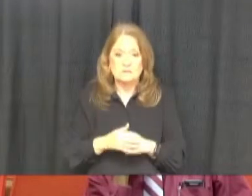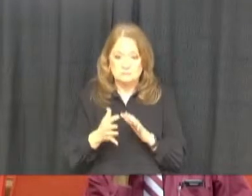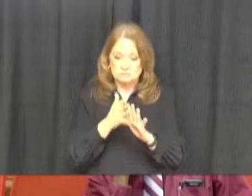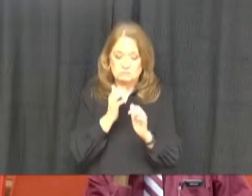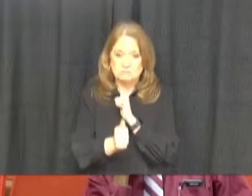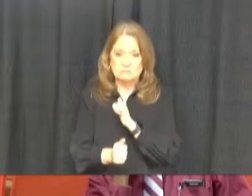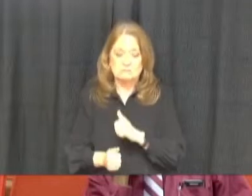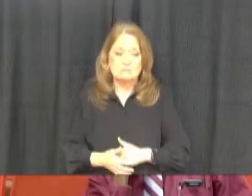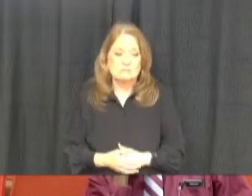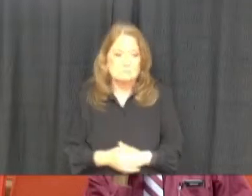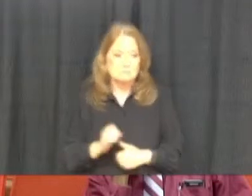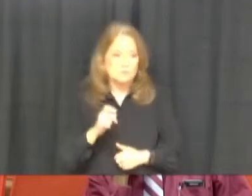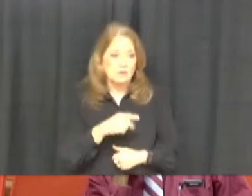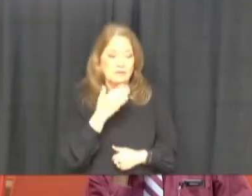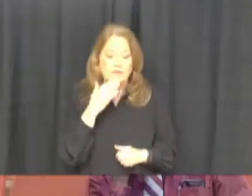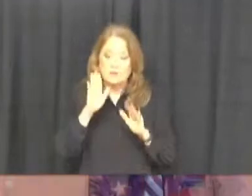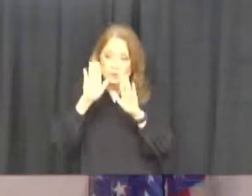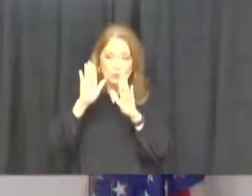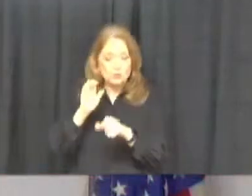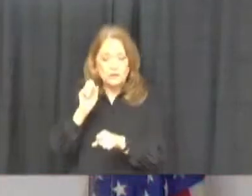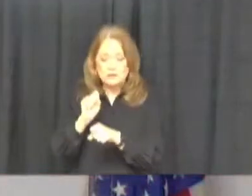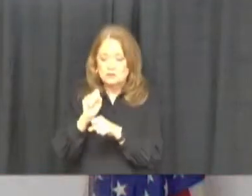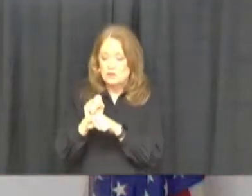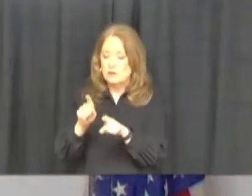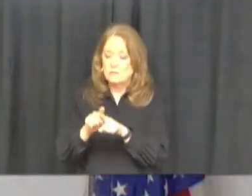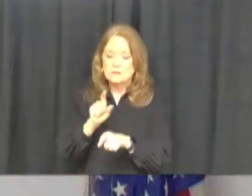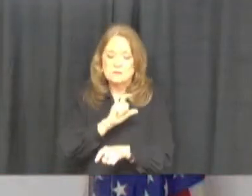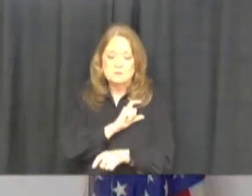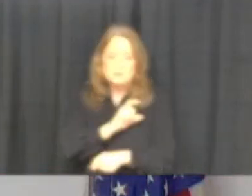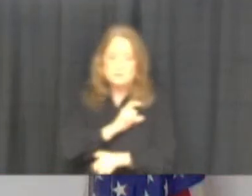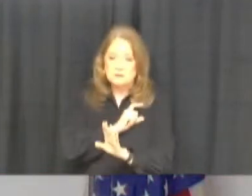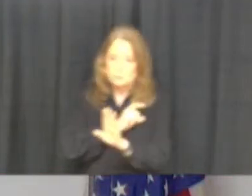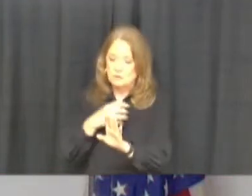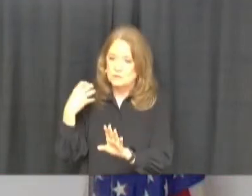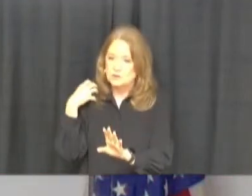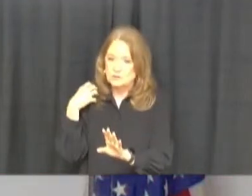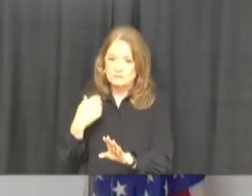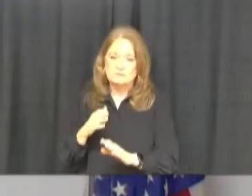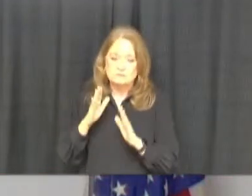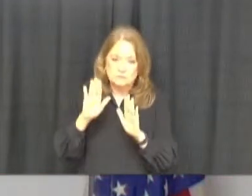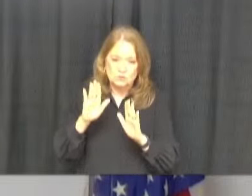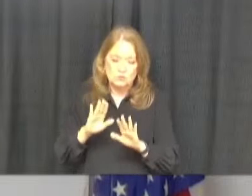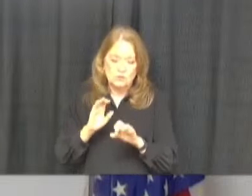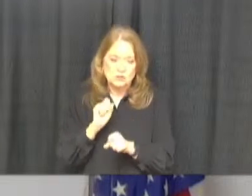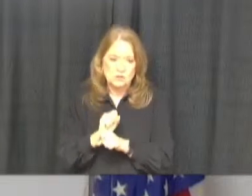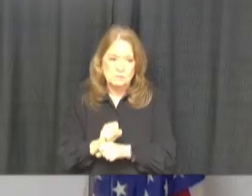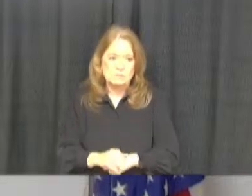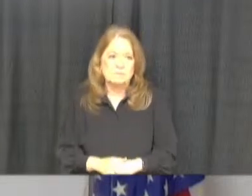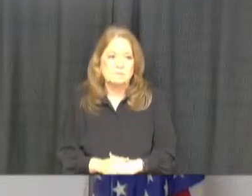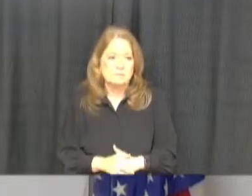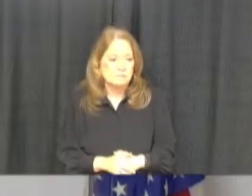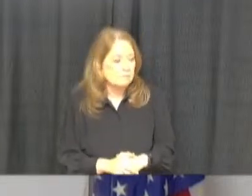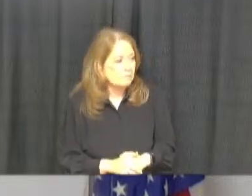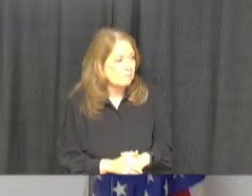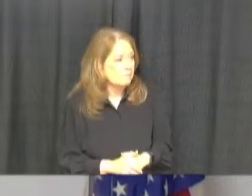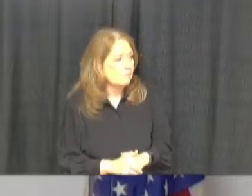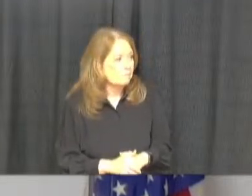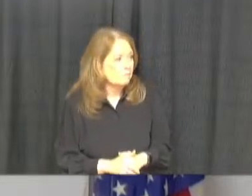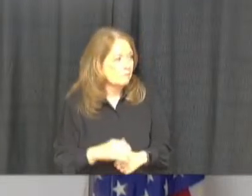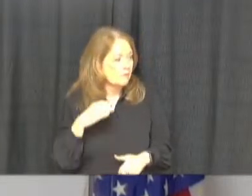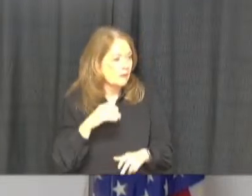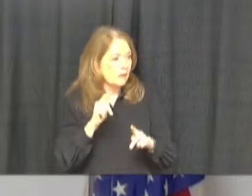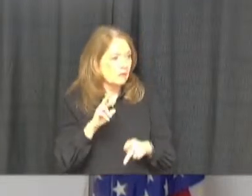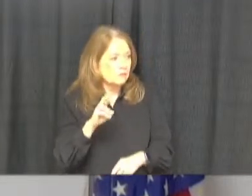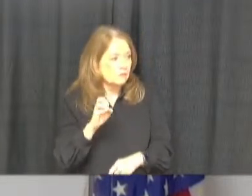Chief Crocker. You're welcome. Thank you for the great job that the police department is doing. Thank you. They're As good. of today. They're Thank good you, sir. people.